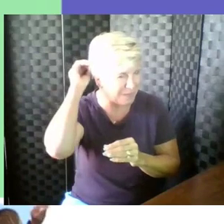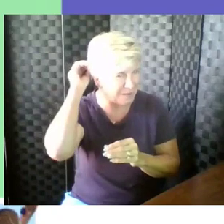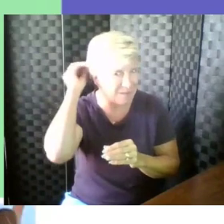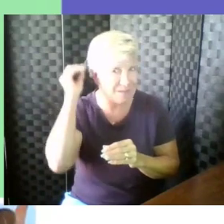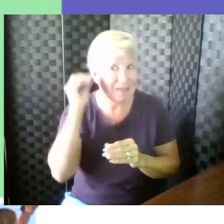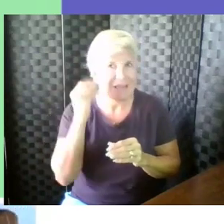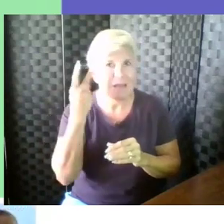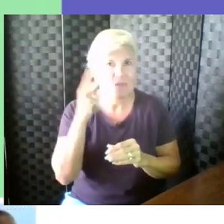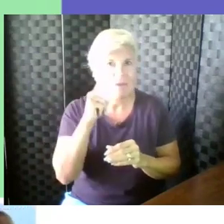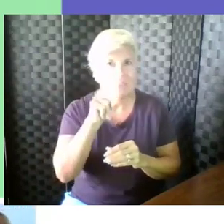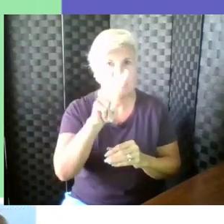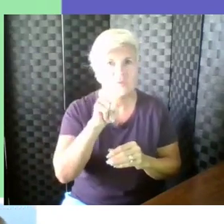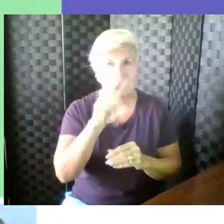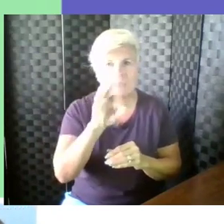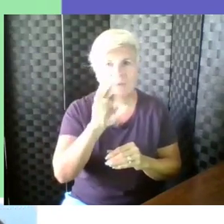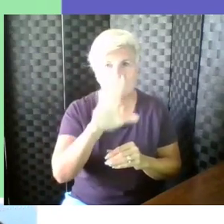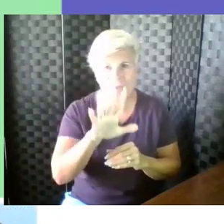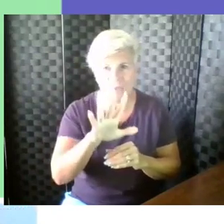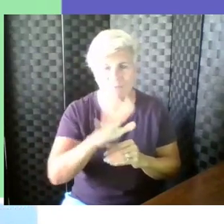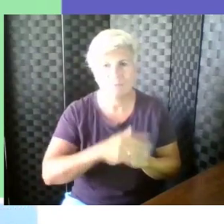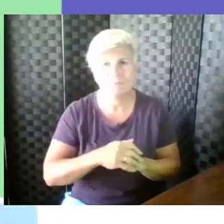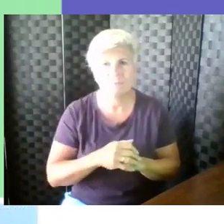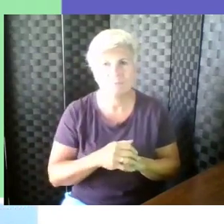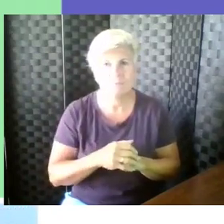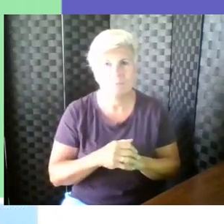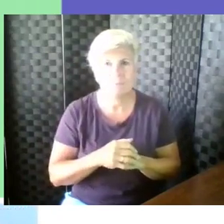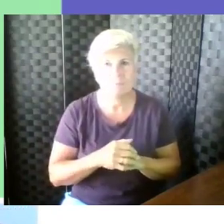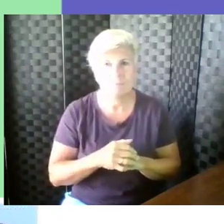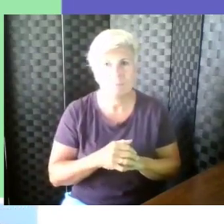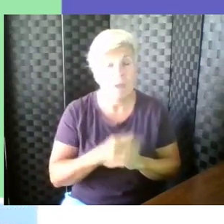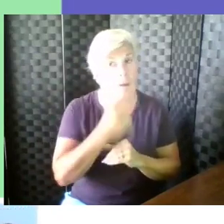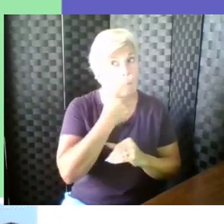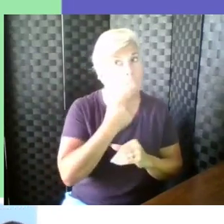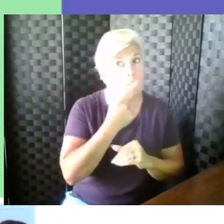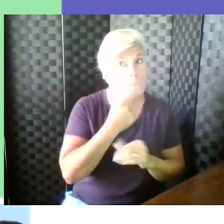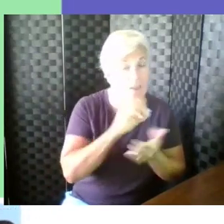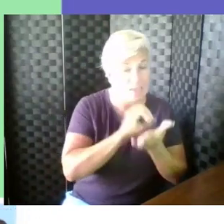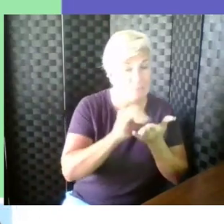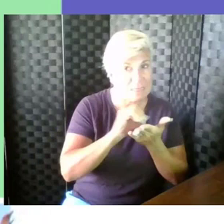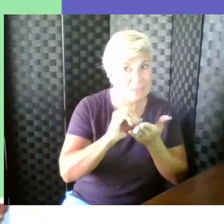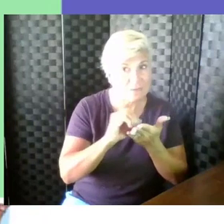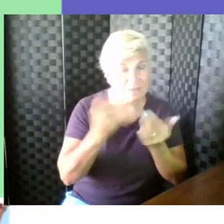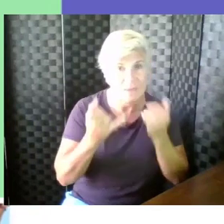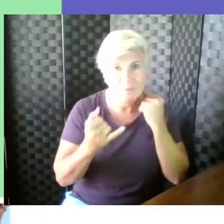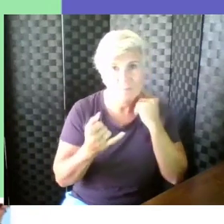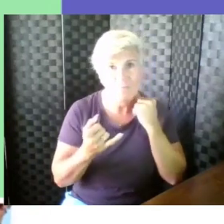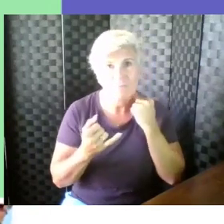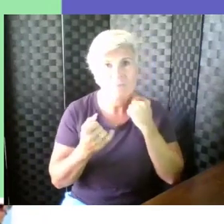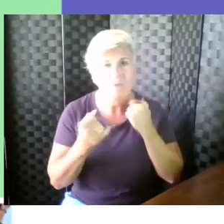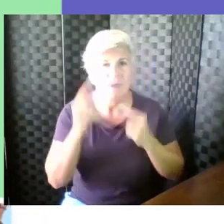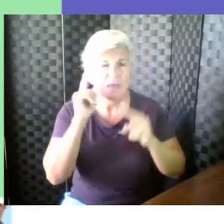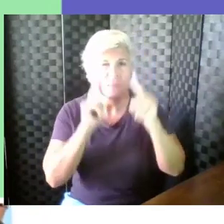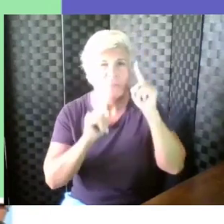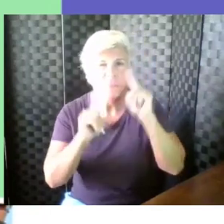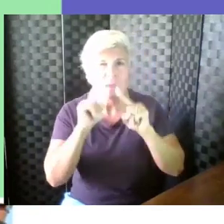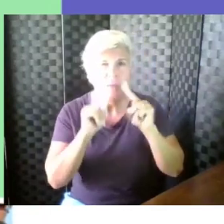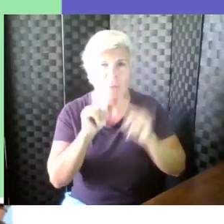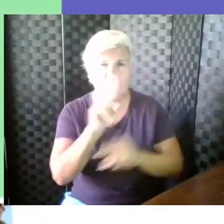and we're going to come up here to that 295. And I'm going to grab my red pencil again, and I'm going to think about